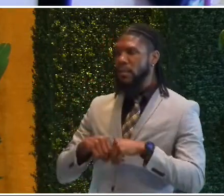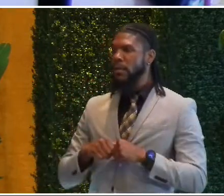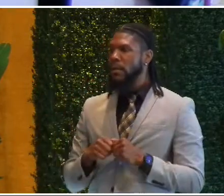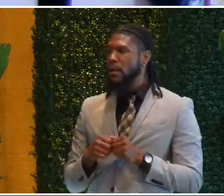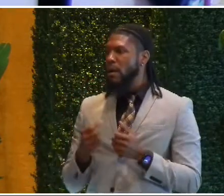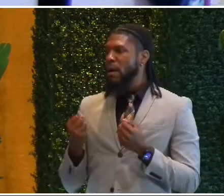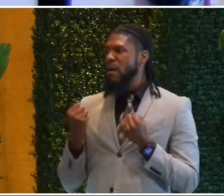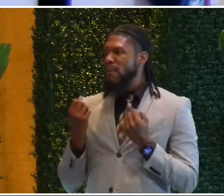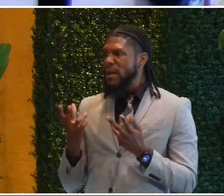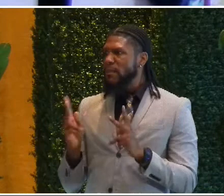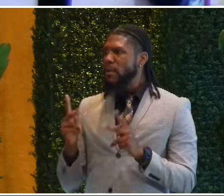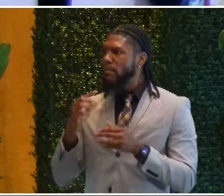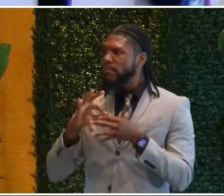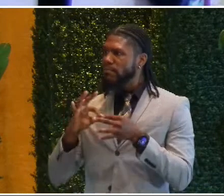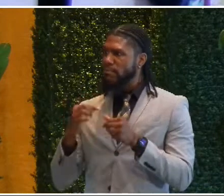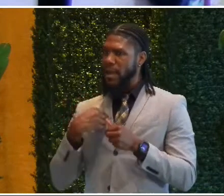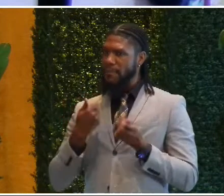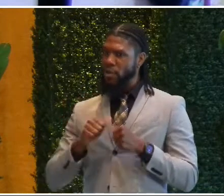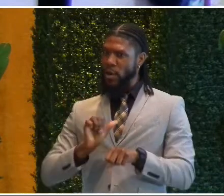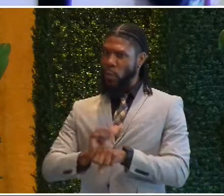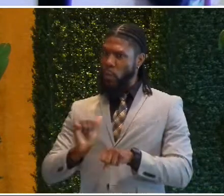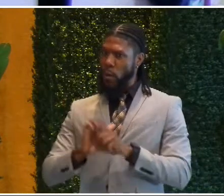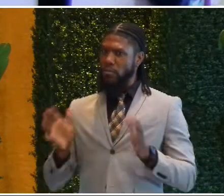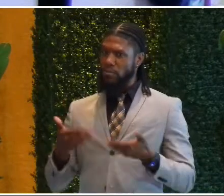trying to work. Like, what you doing? Get out of the way.